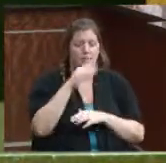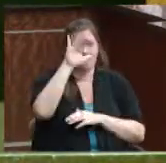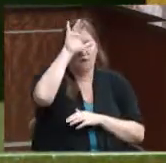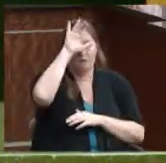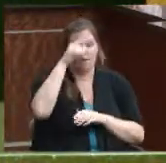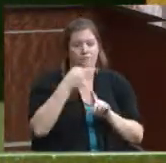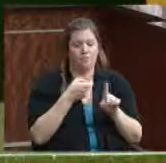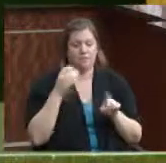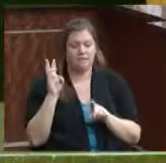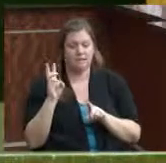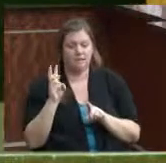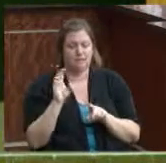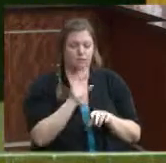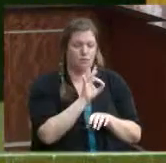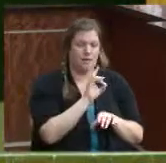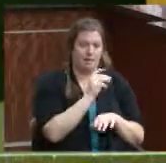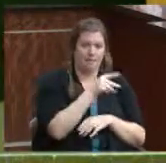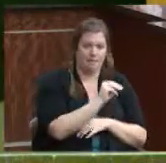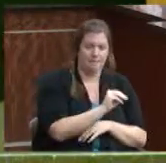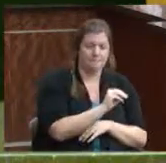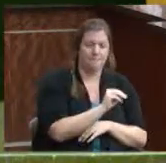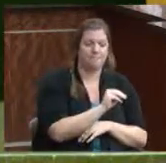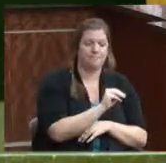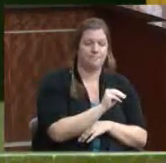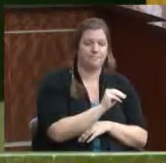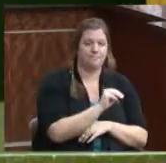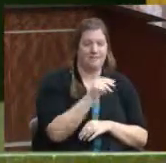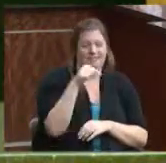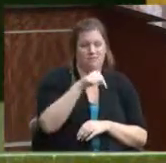Department from 6 p.m. until 8 p.m. will be held